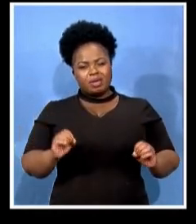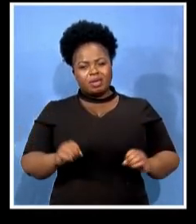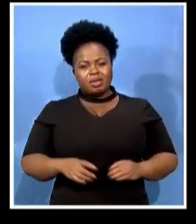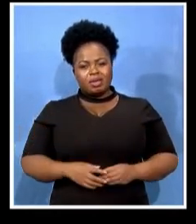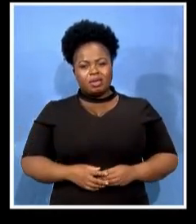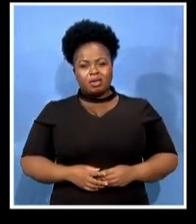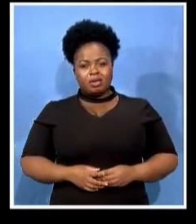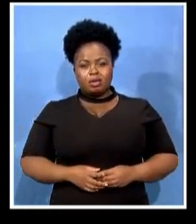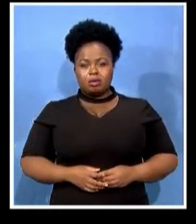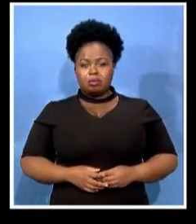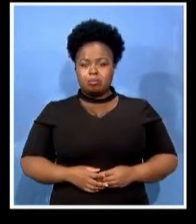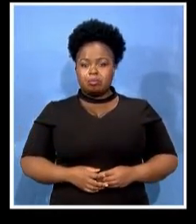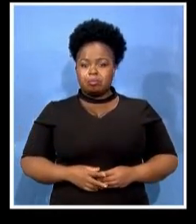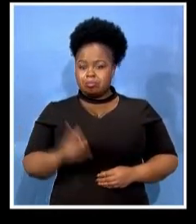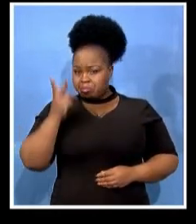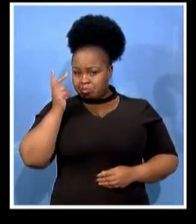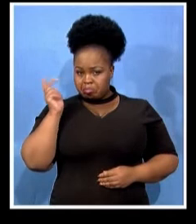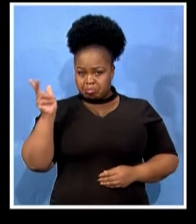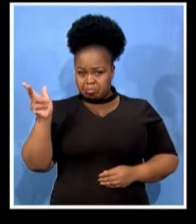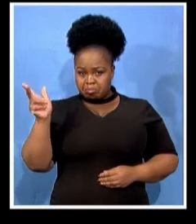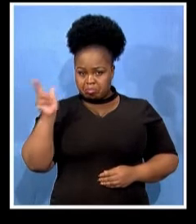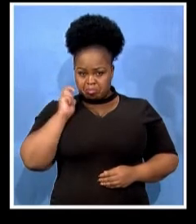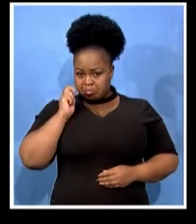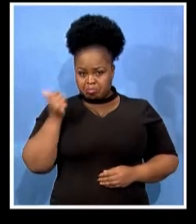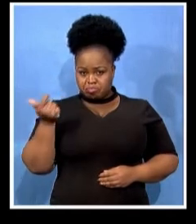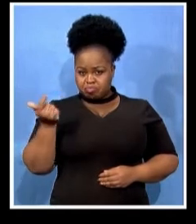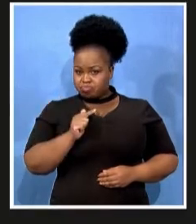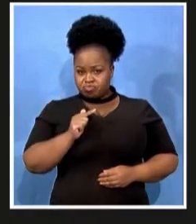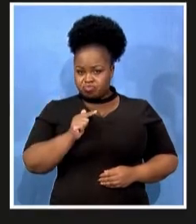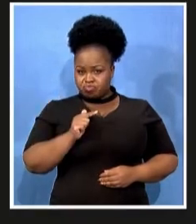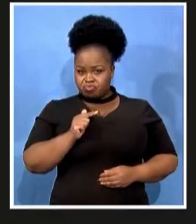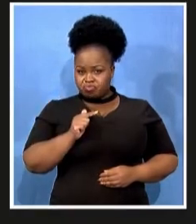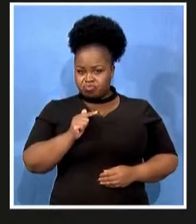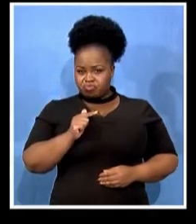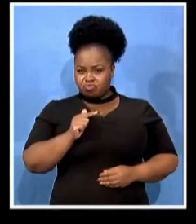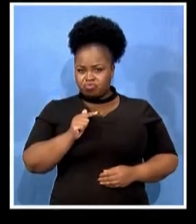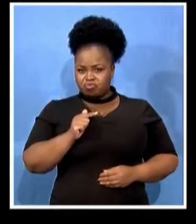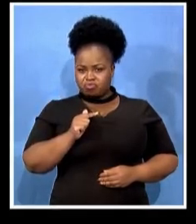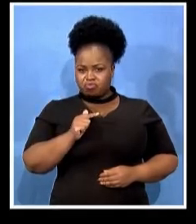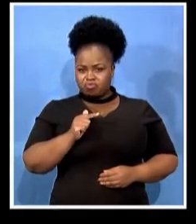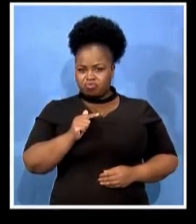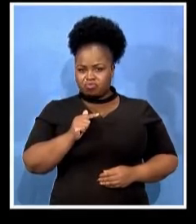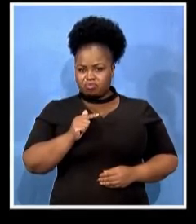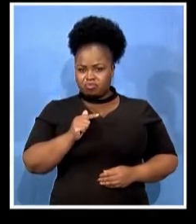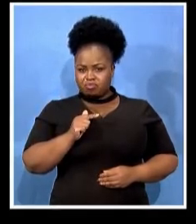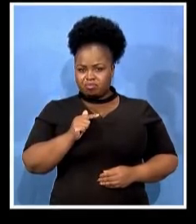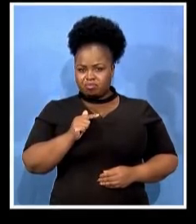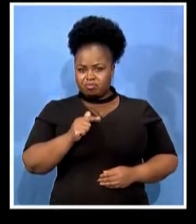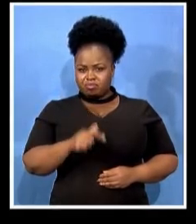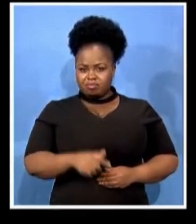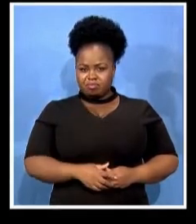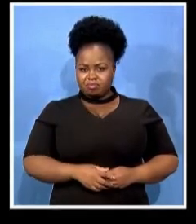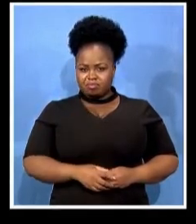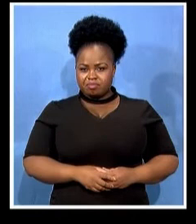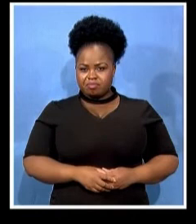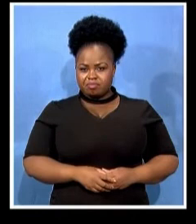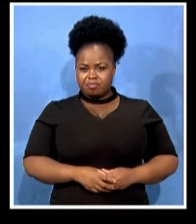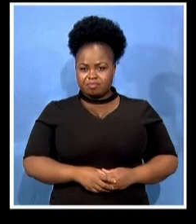Excellent. We appreciate that. Thank you. Okay, just